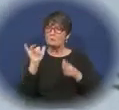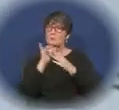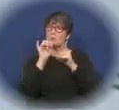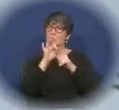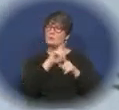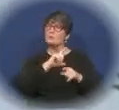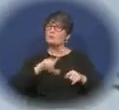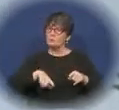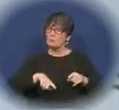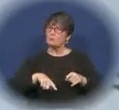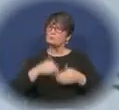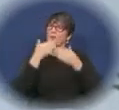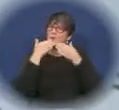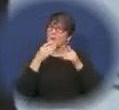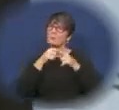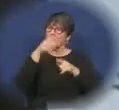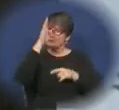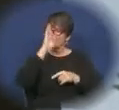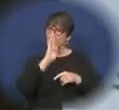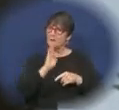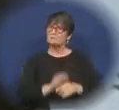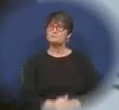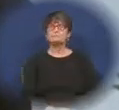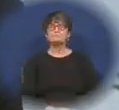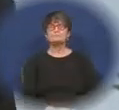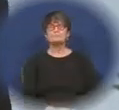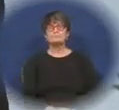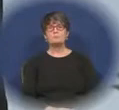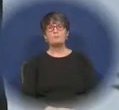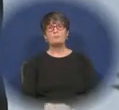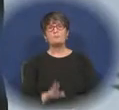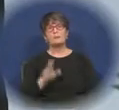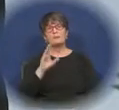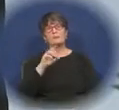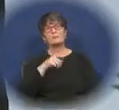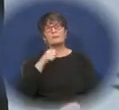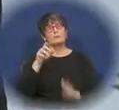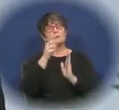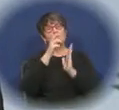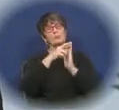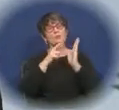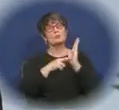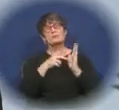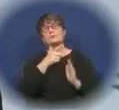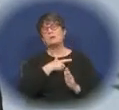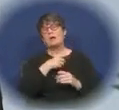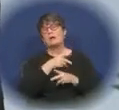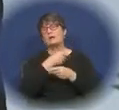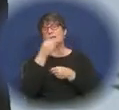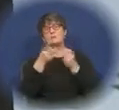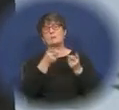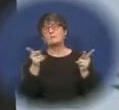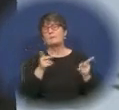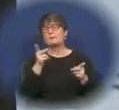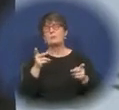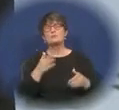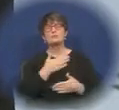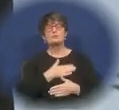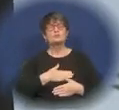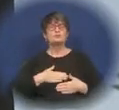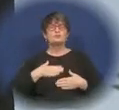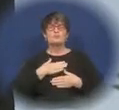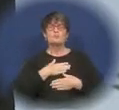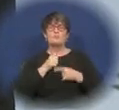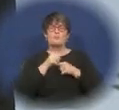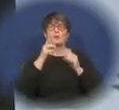Lord. Thanks be to God. The precepts of the Lord give joy to the heart.